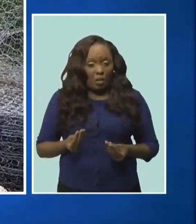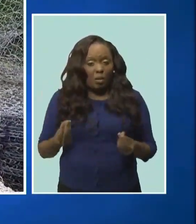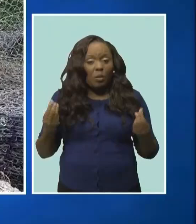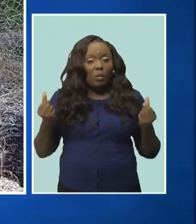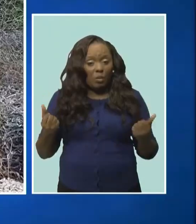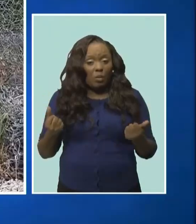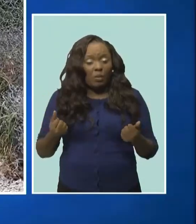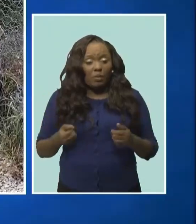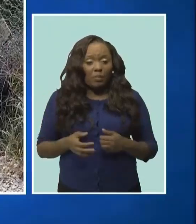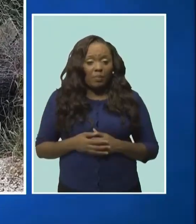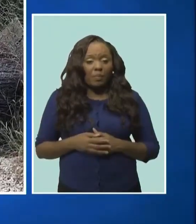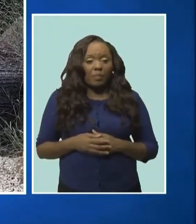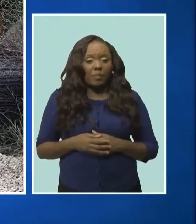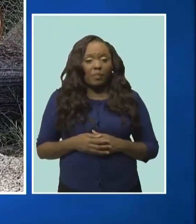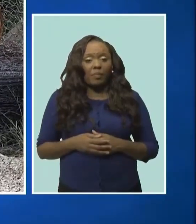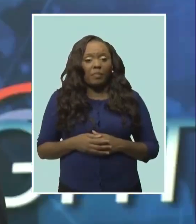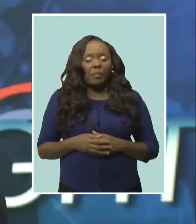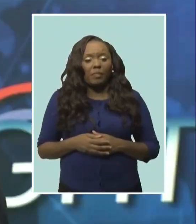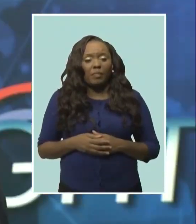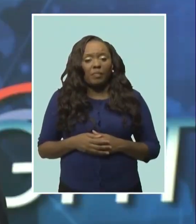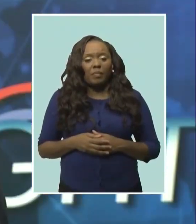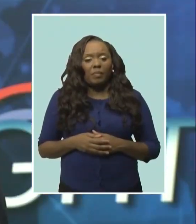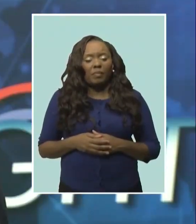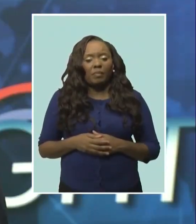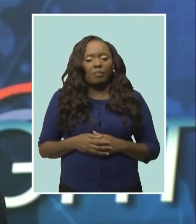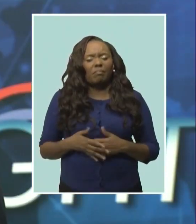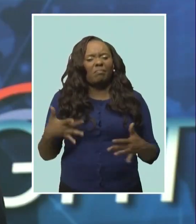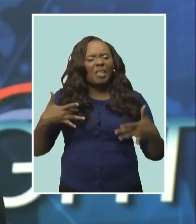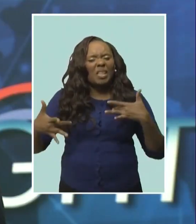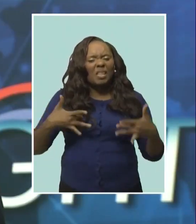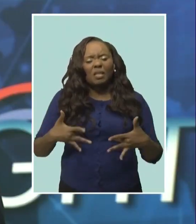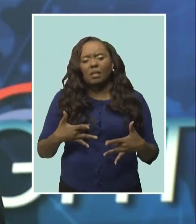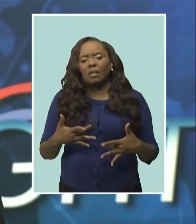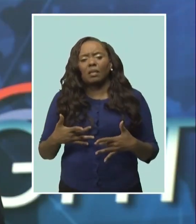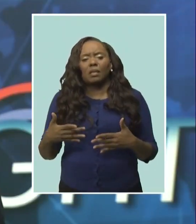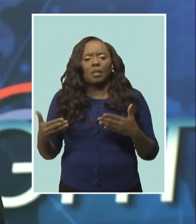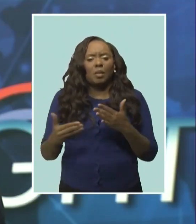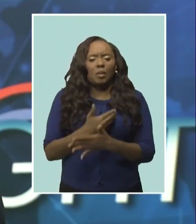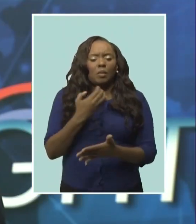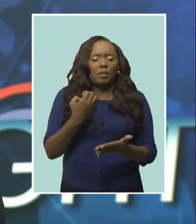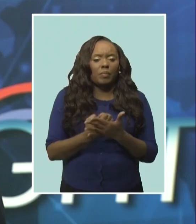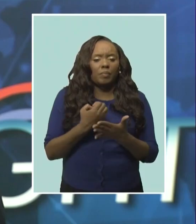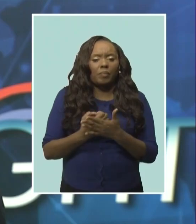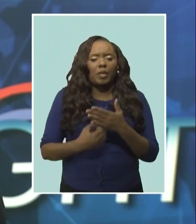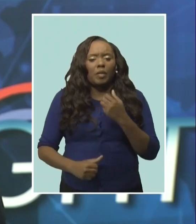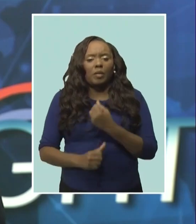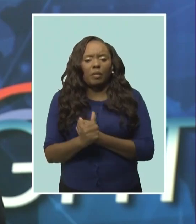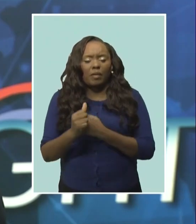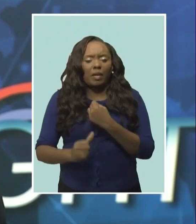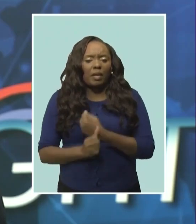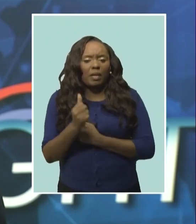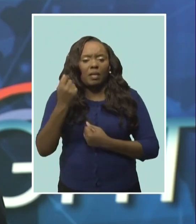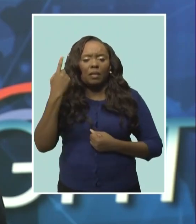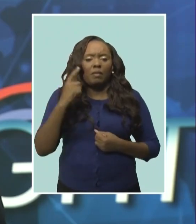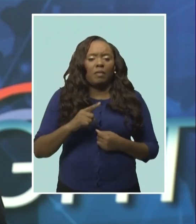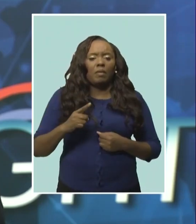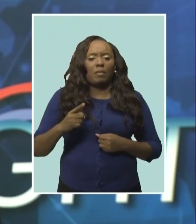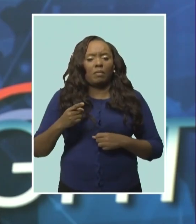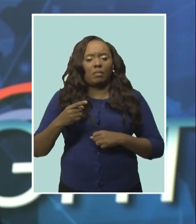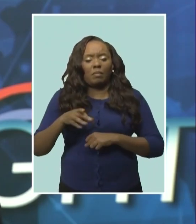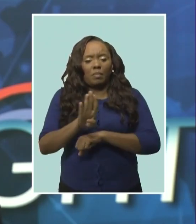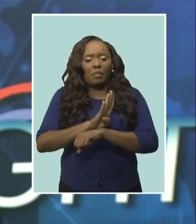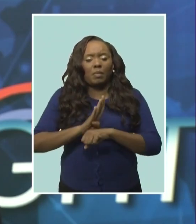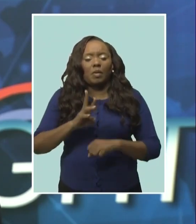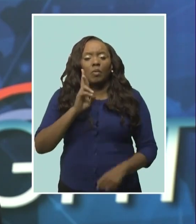Hoyt, CBC News. Well, there is concern tonight about new economic threats to the island's rum